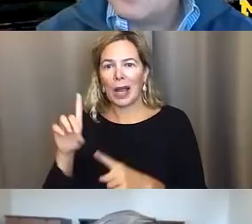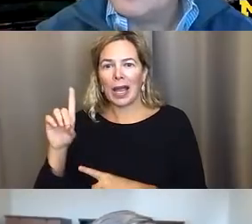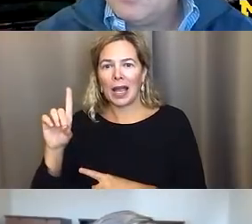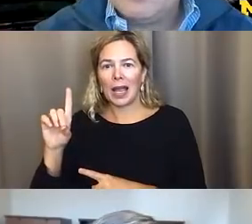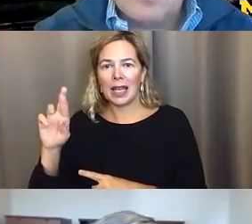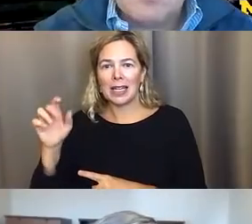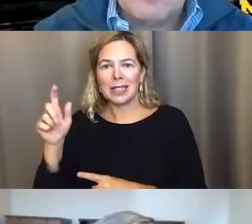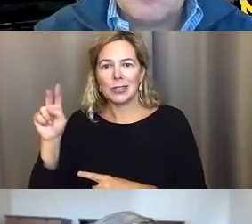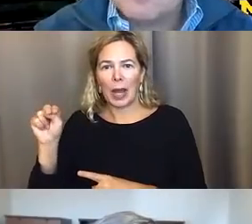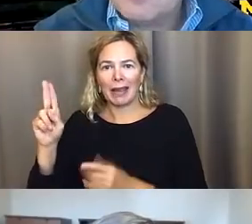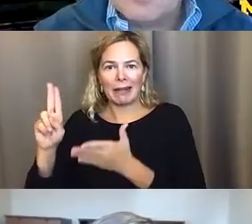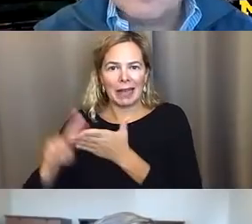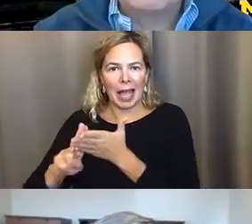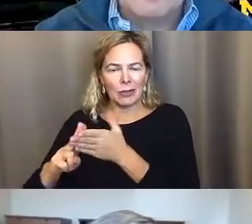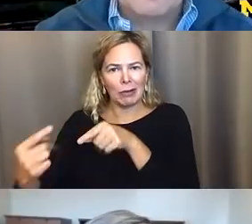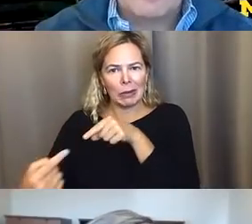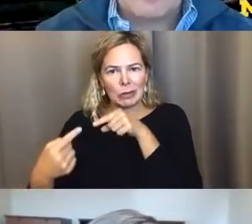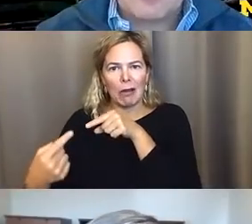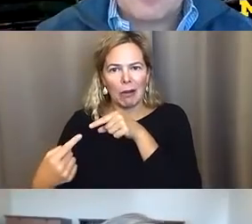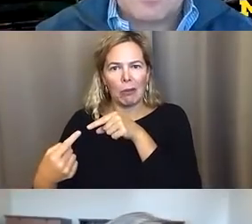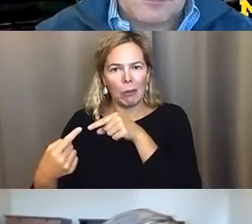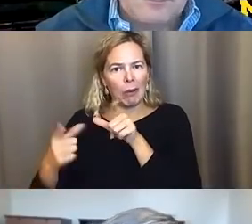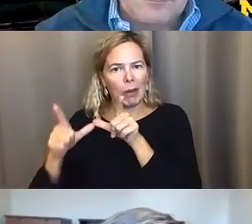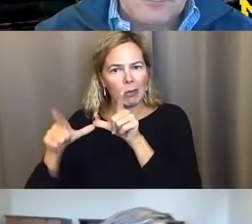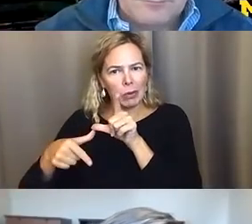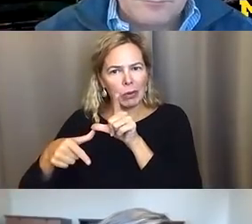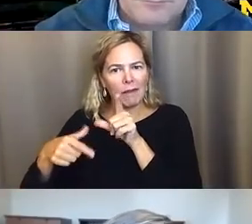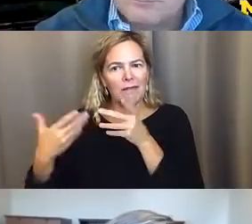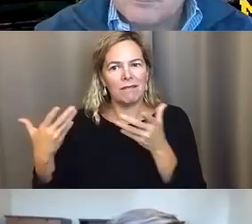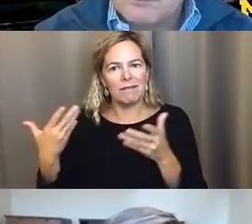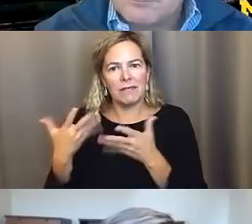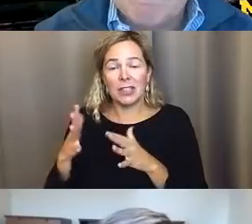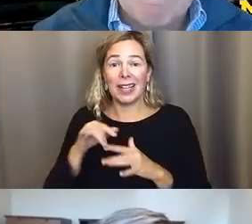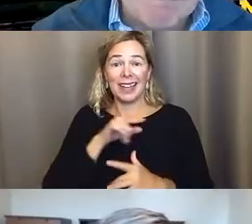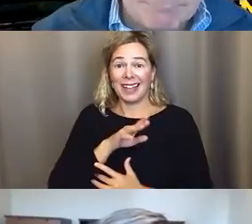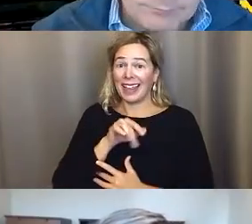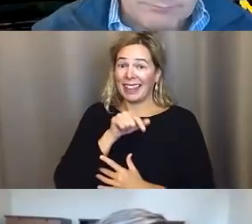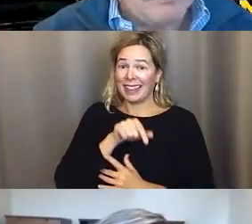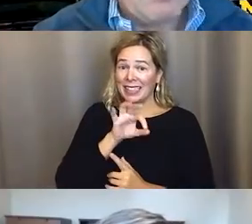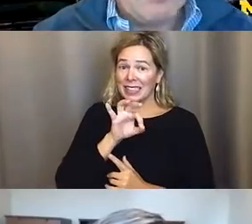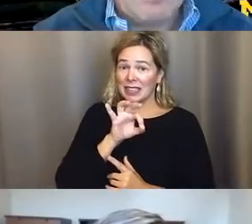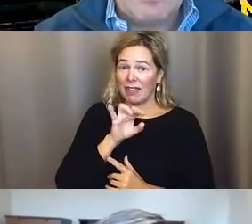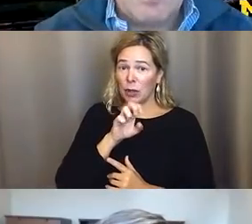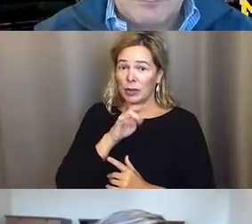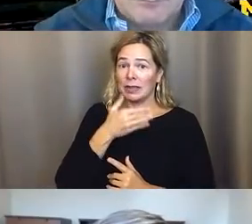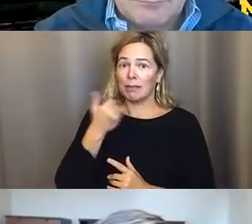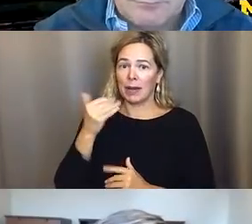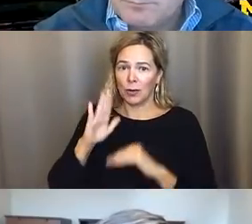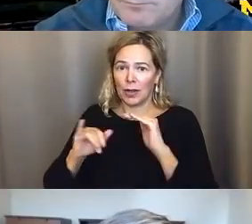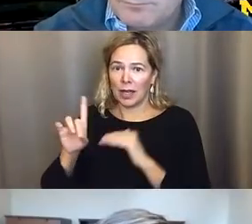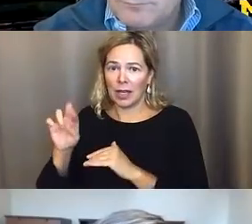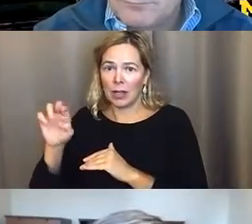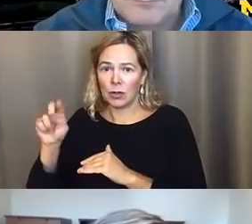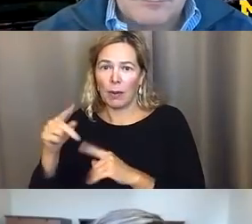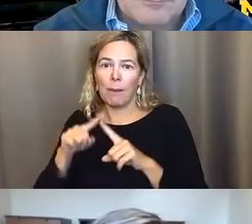which we've struggled with, runs out. It is much better than Dragon, but we want to begin it actually earlier, maybe in